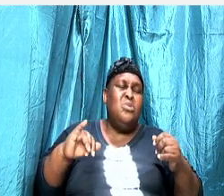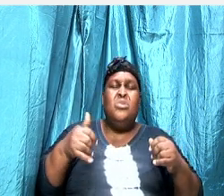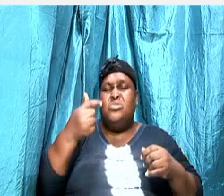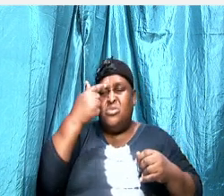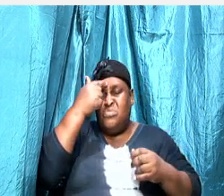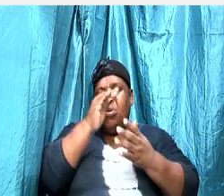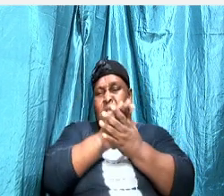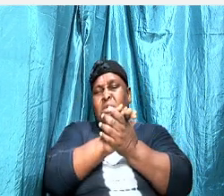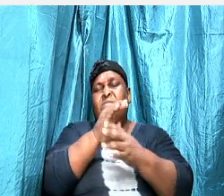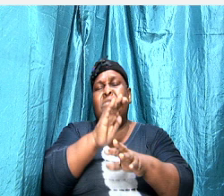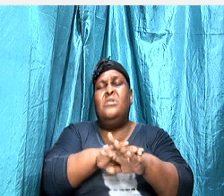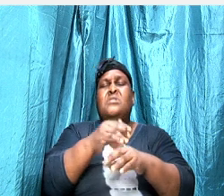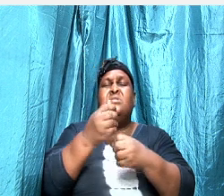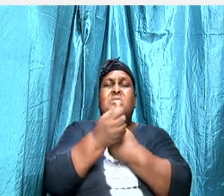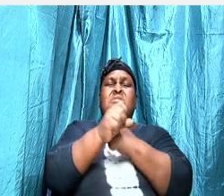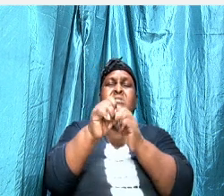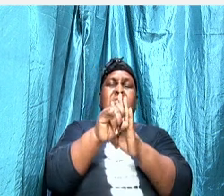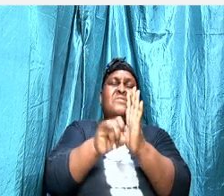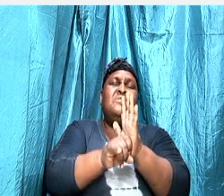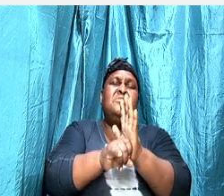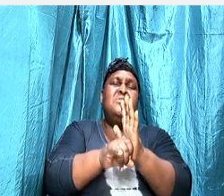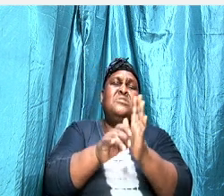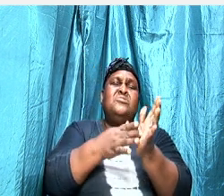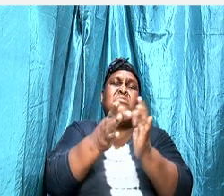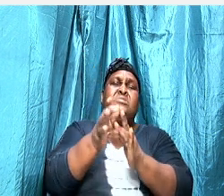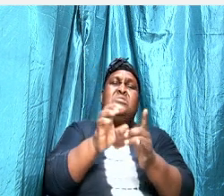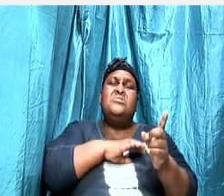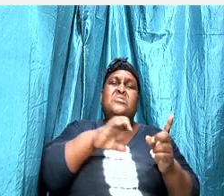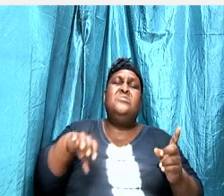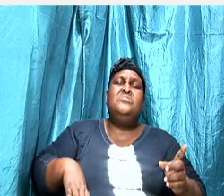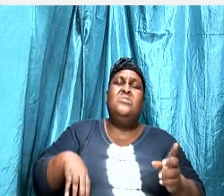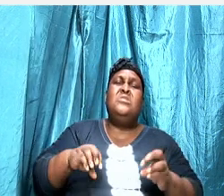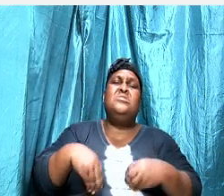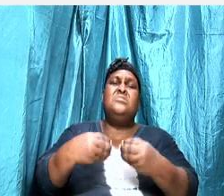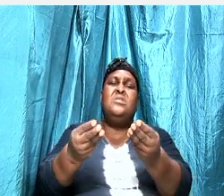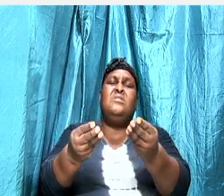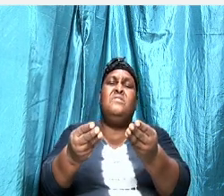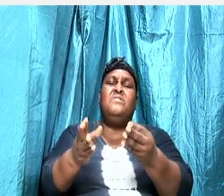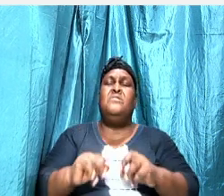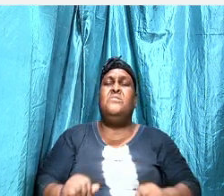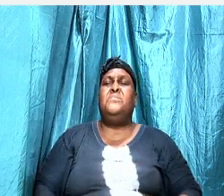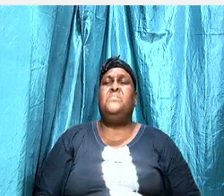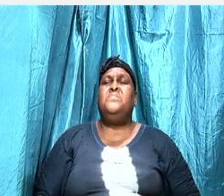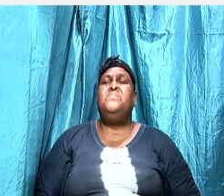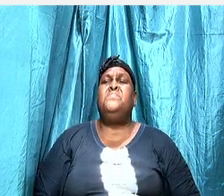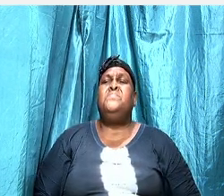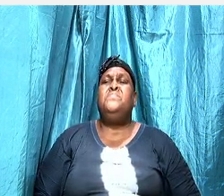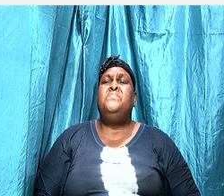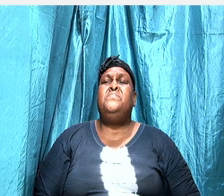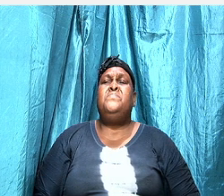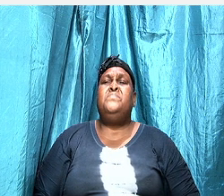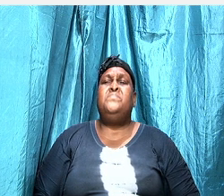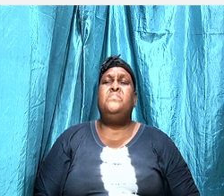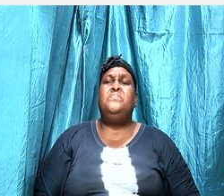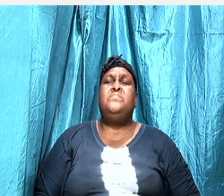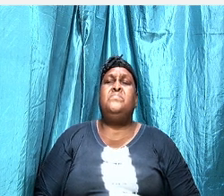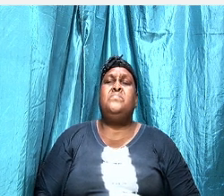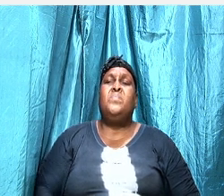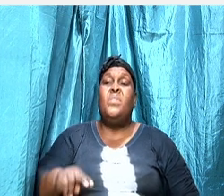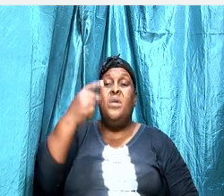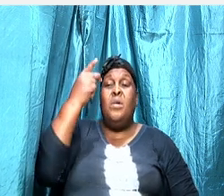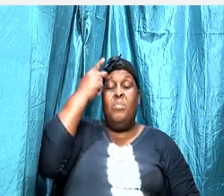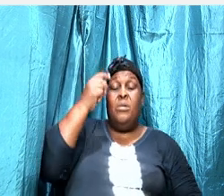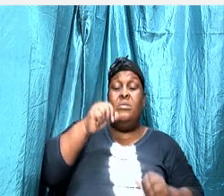Jesus Christ provide. Paul went on to make the point that, you know, we have access to